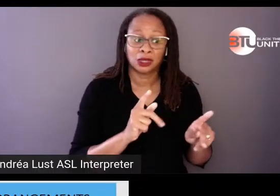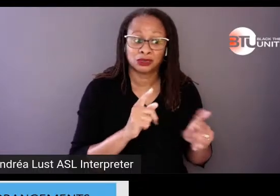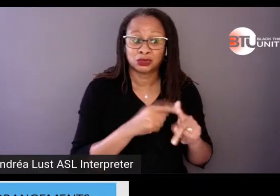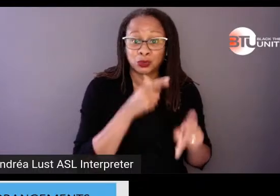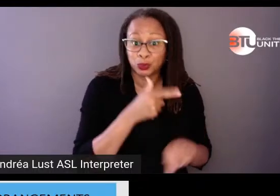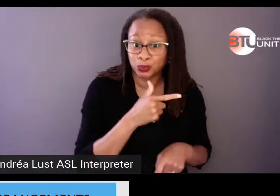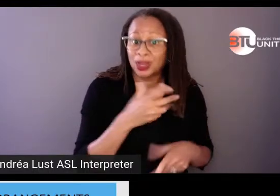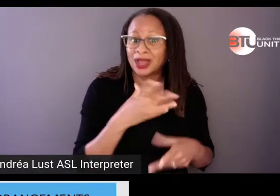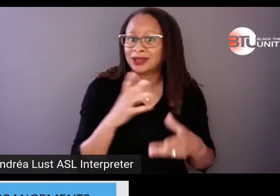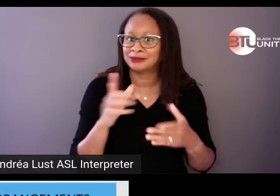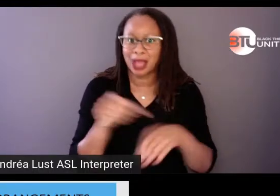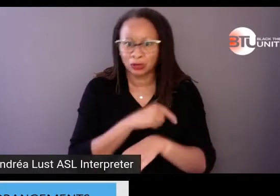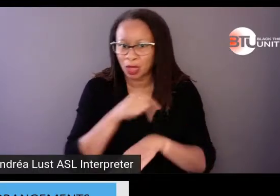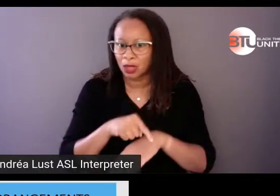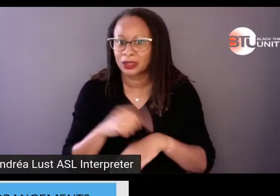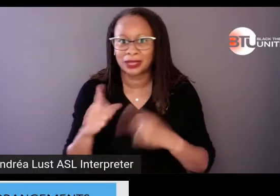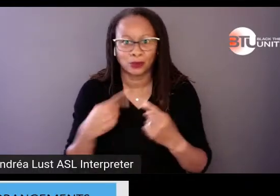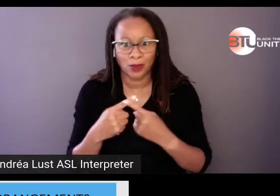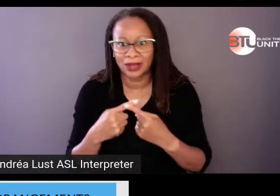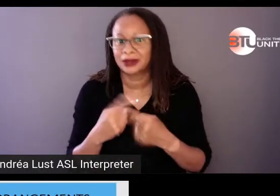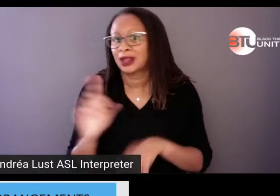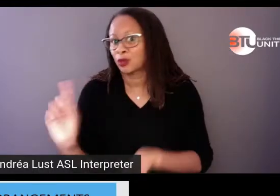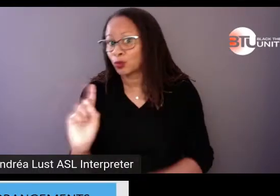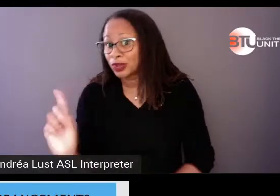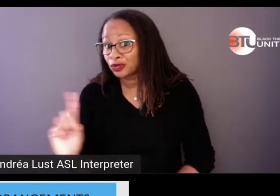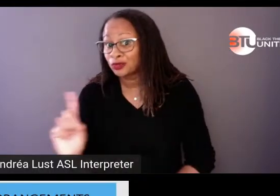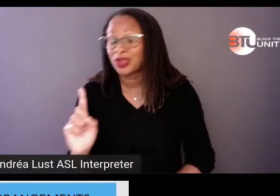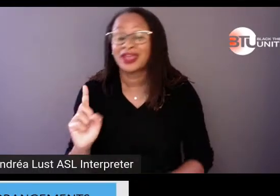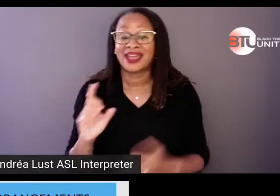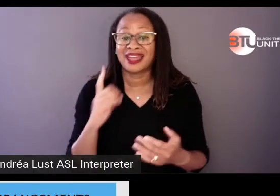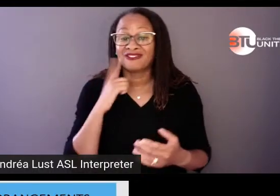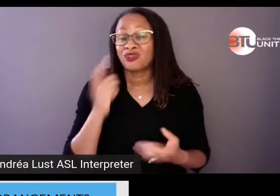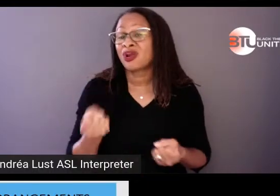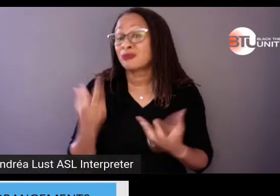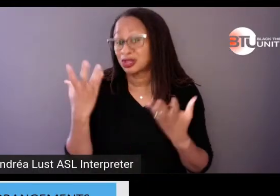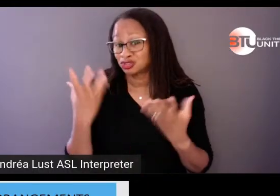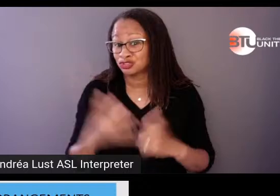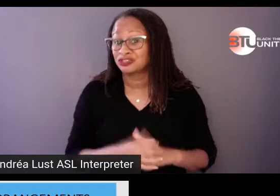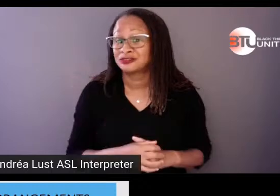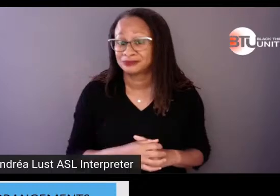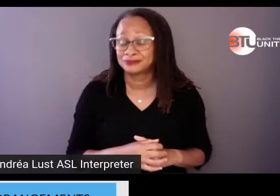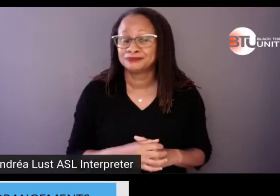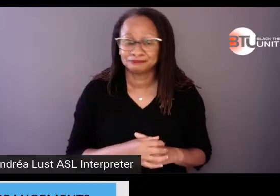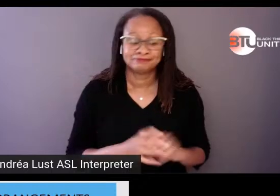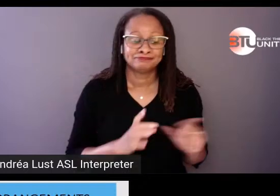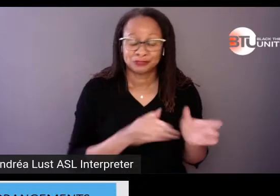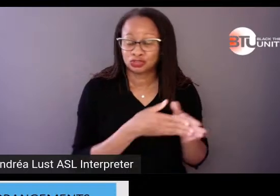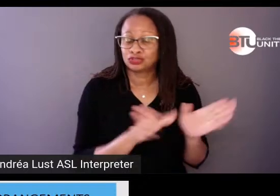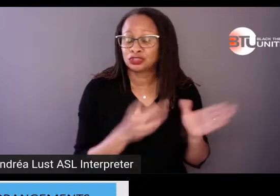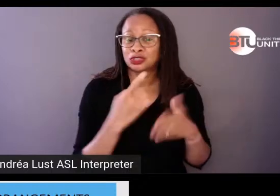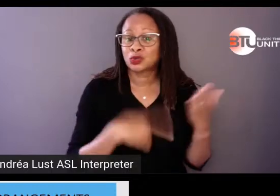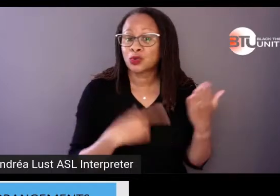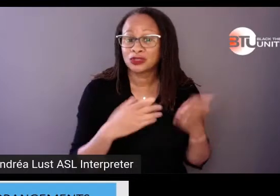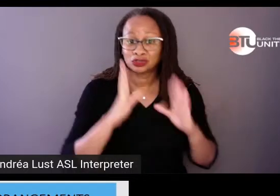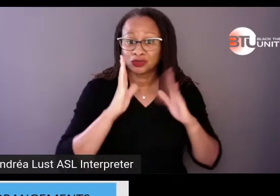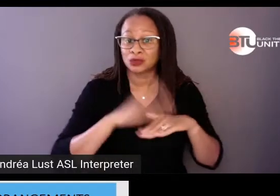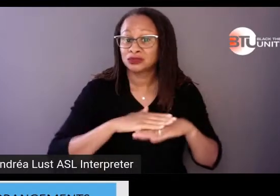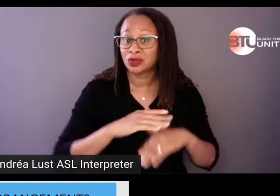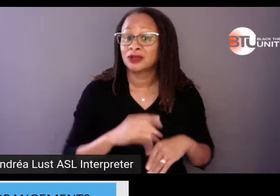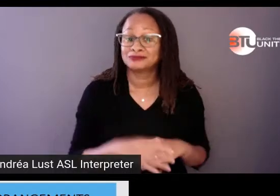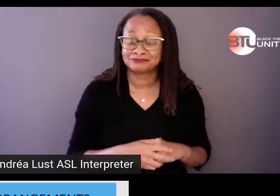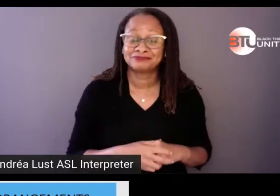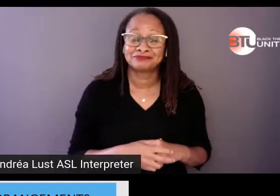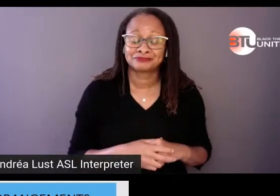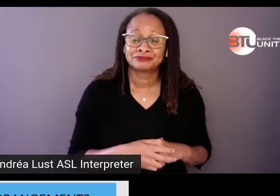for and where and for how much. Those are generally what you're dealing with.